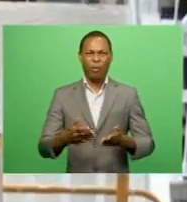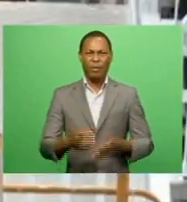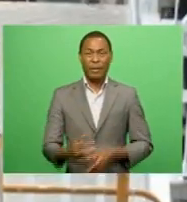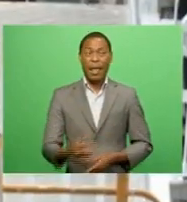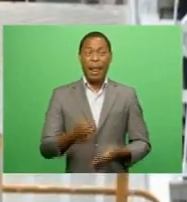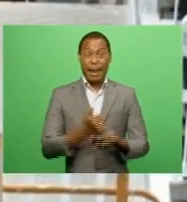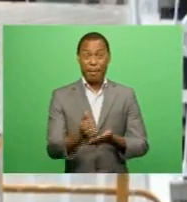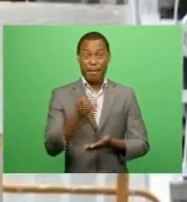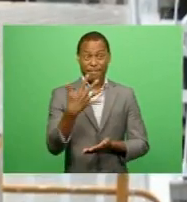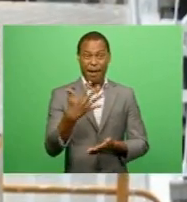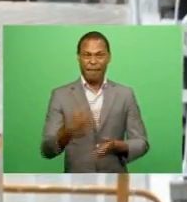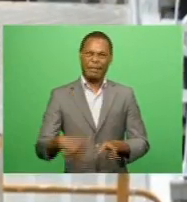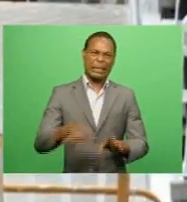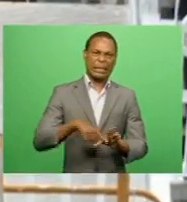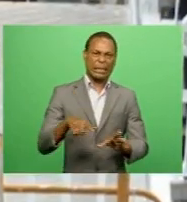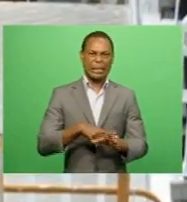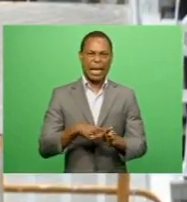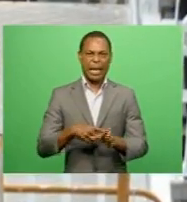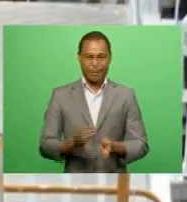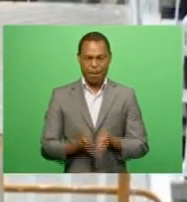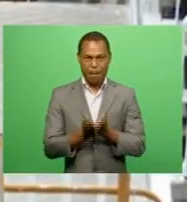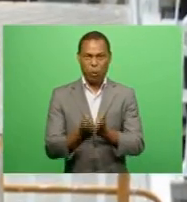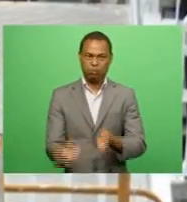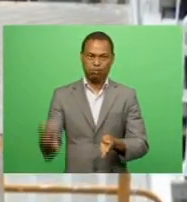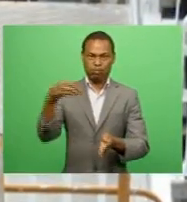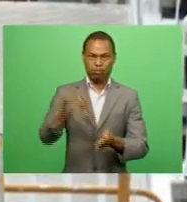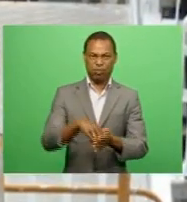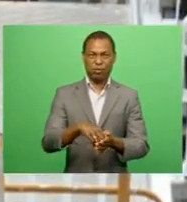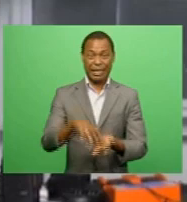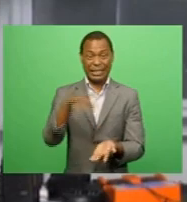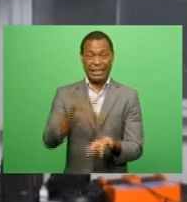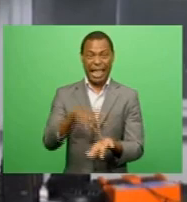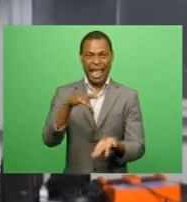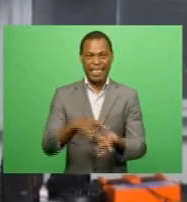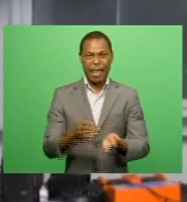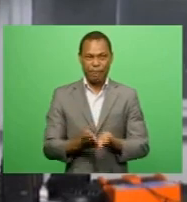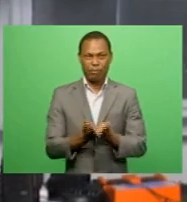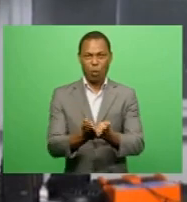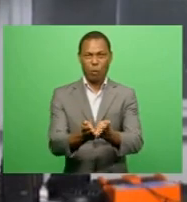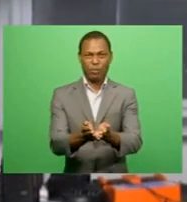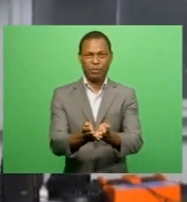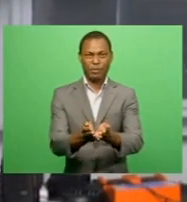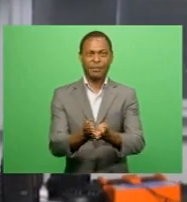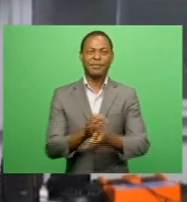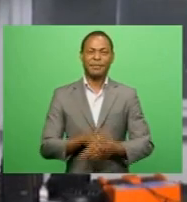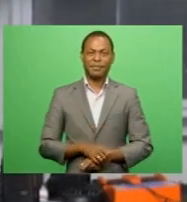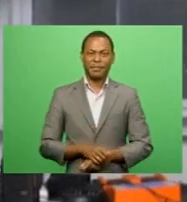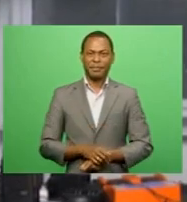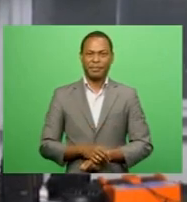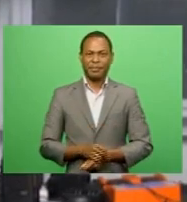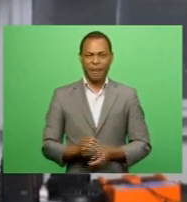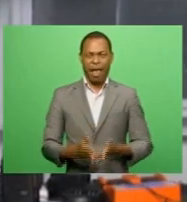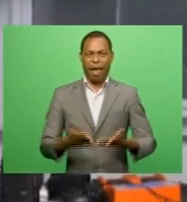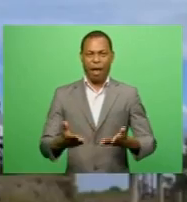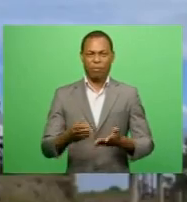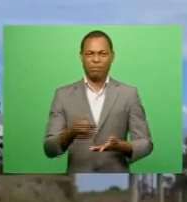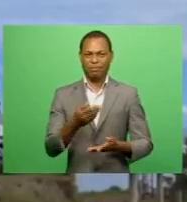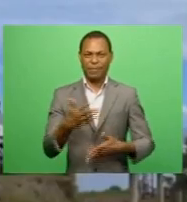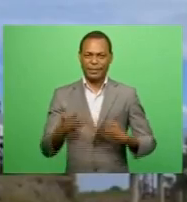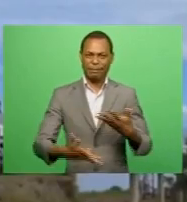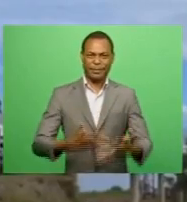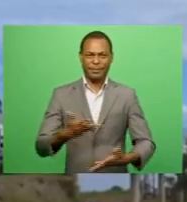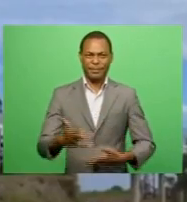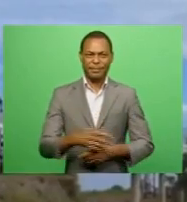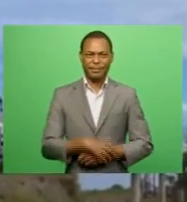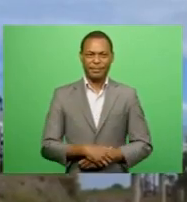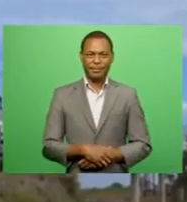where aligned at the center of the boat before we take on conveys following. The